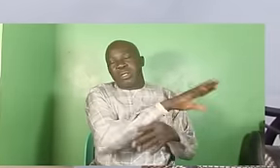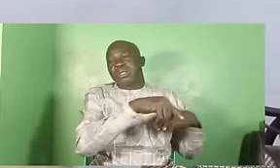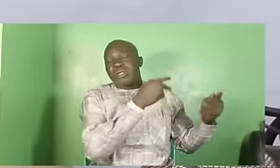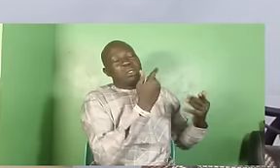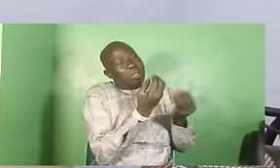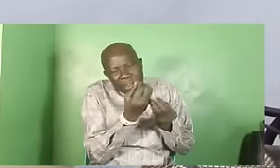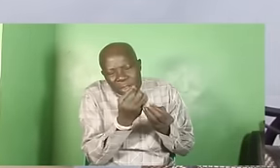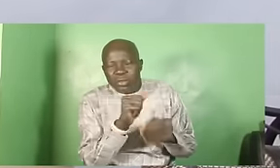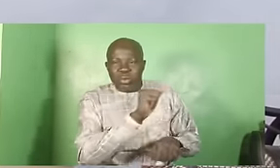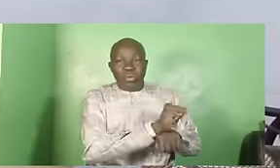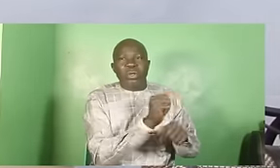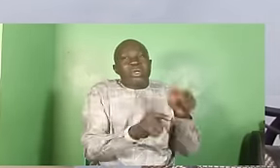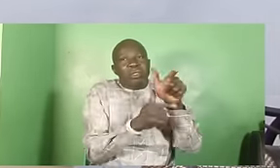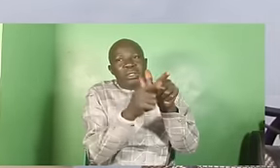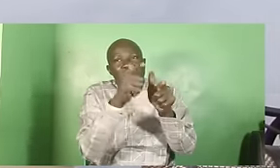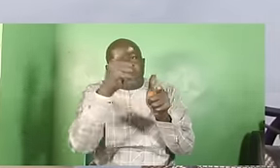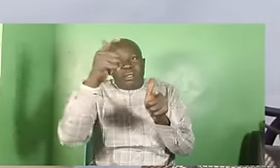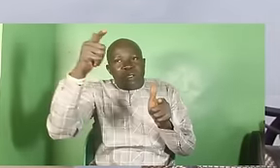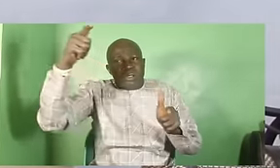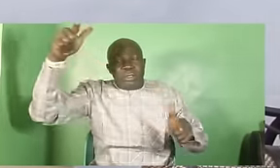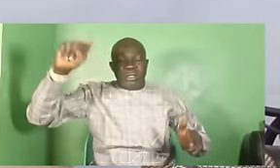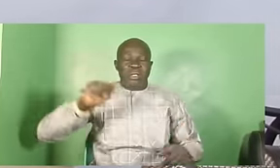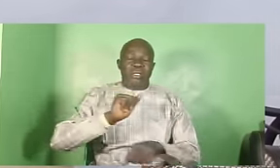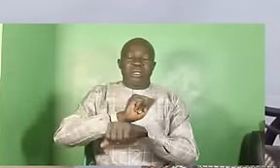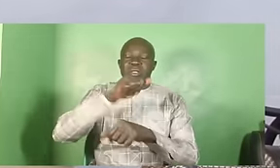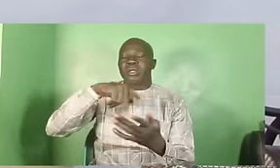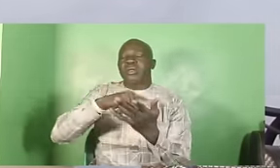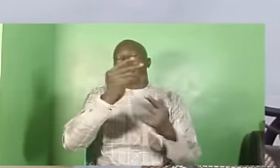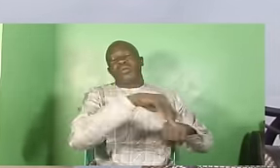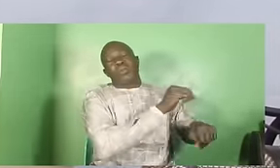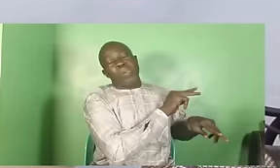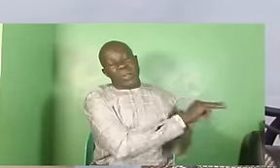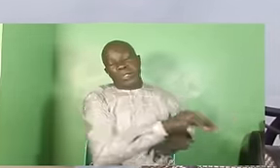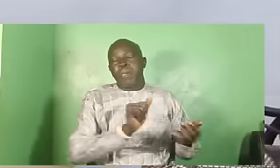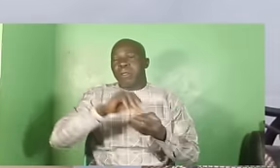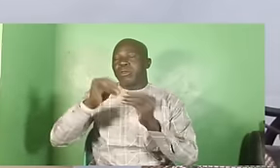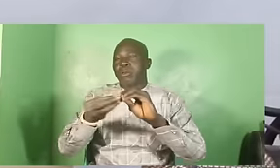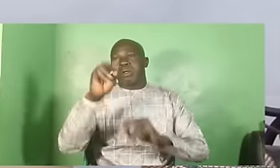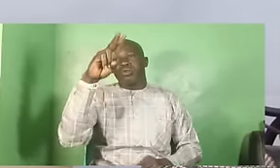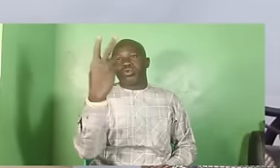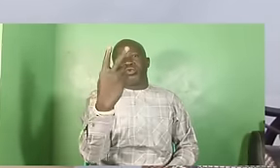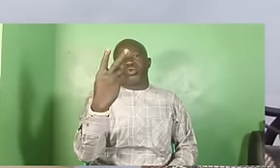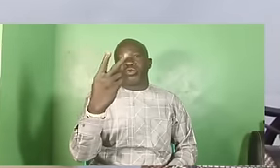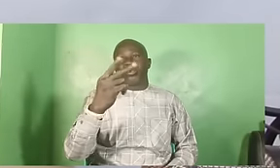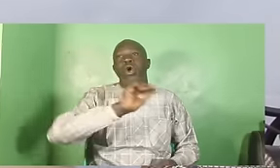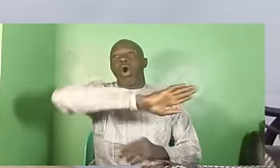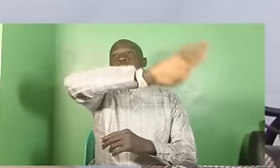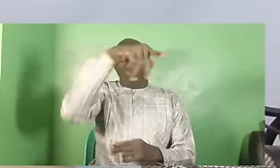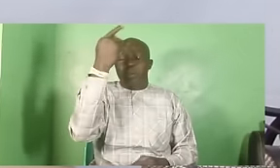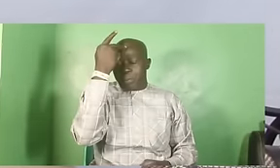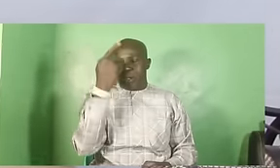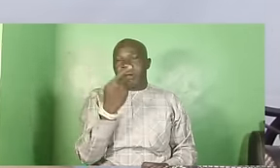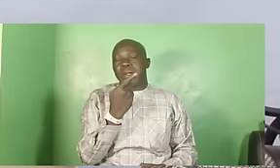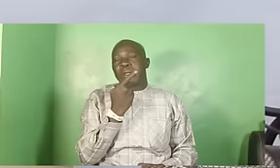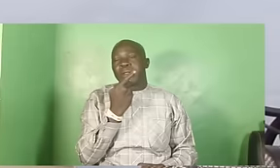prophet little time. He will send the prophet great message. Number two. Secondly, all